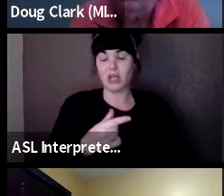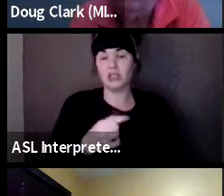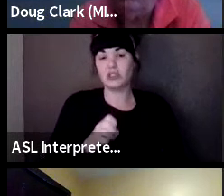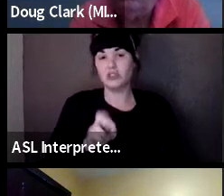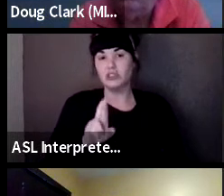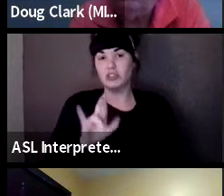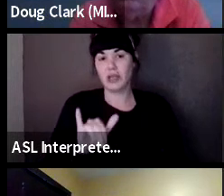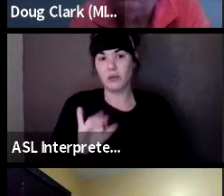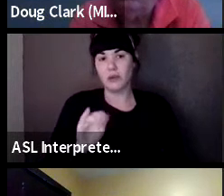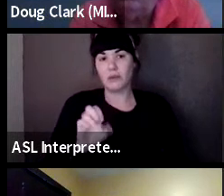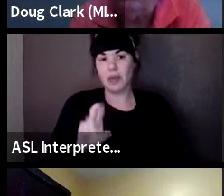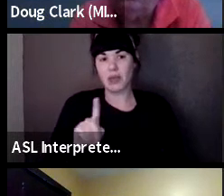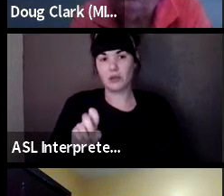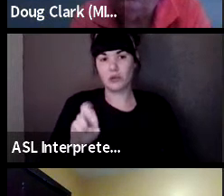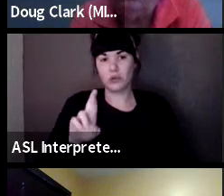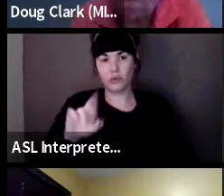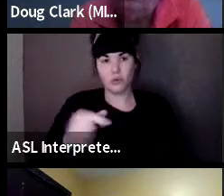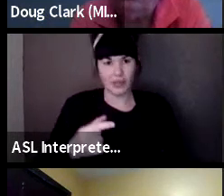a sophisticated